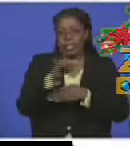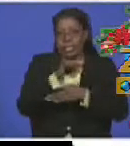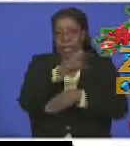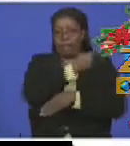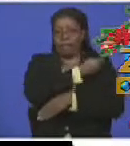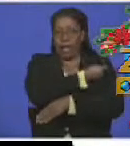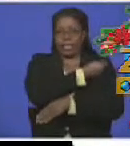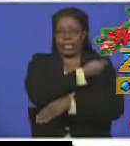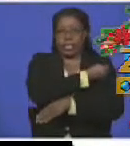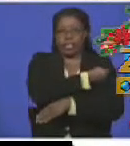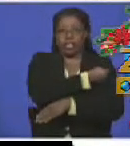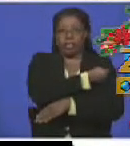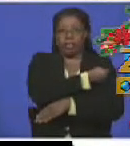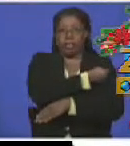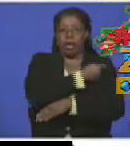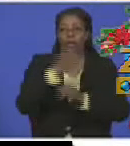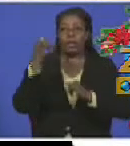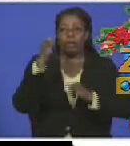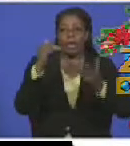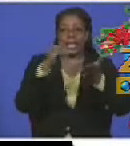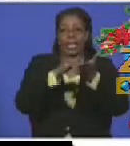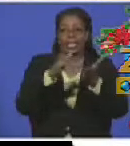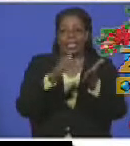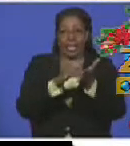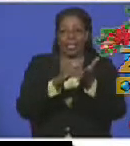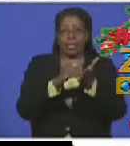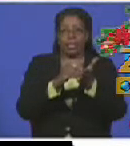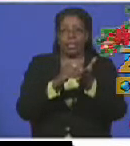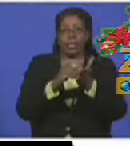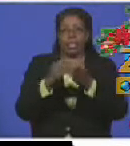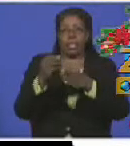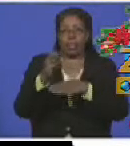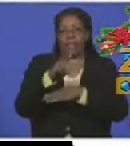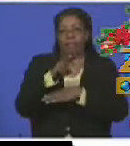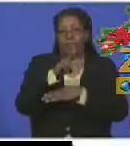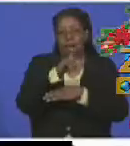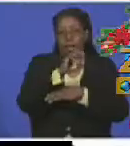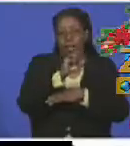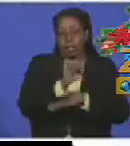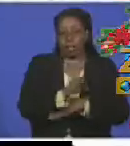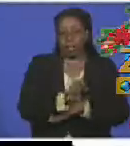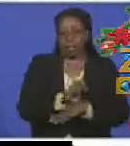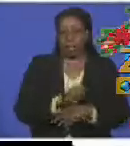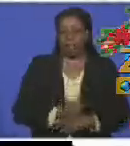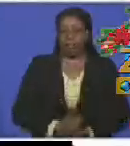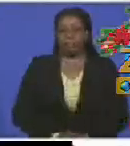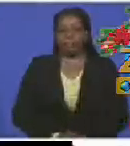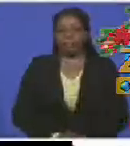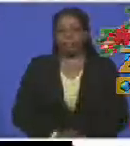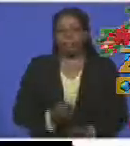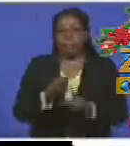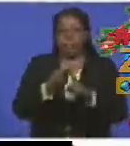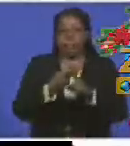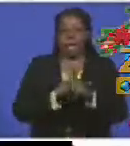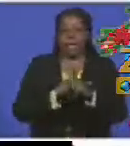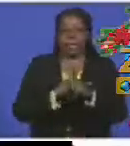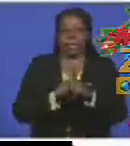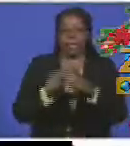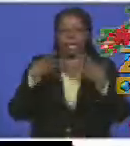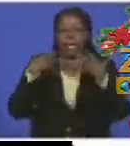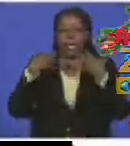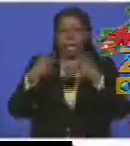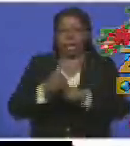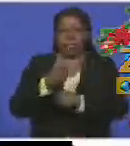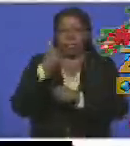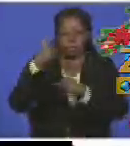vaccination in the continued fight against the deadly virus. Lloyd Allen has the details. For months, health officials have been challenged